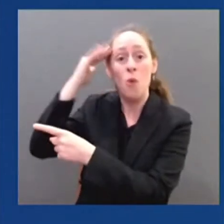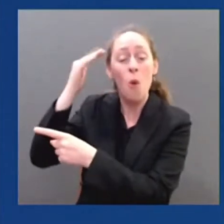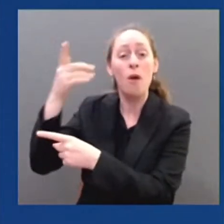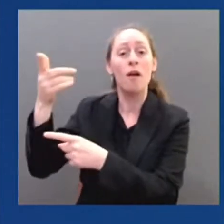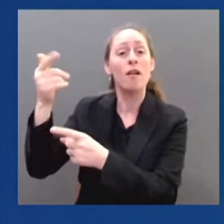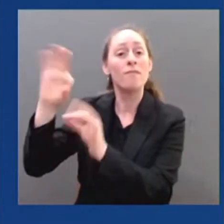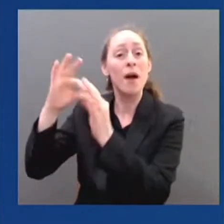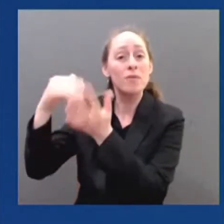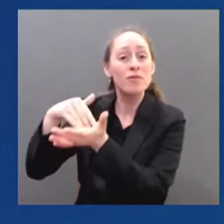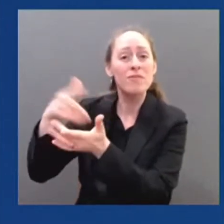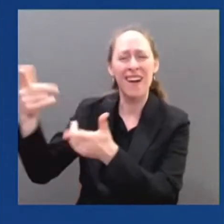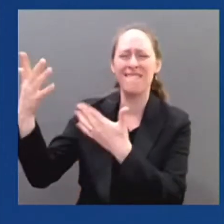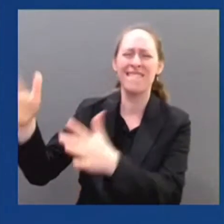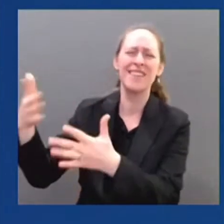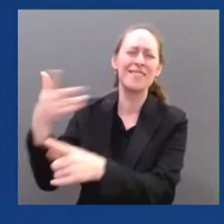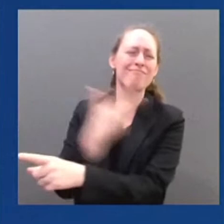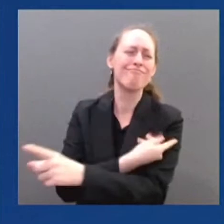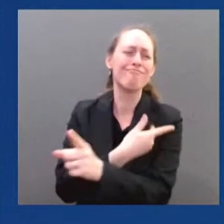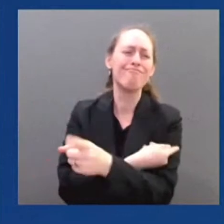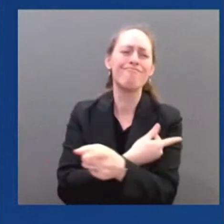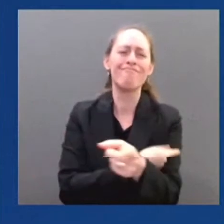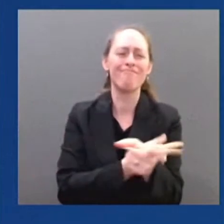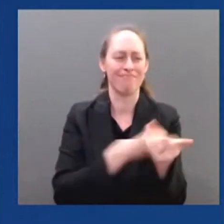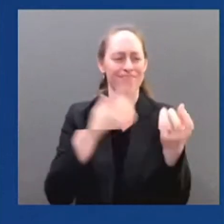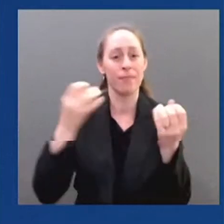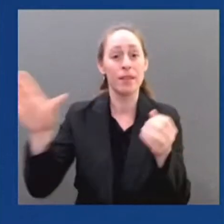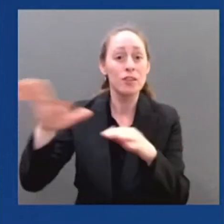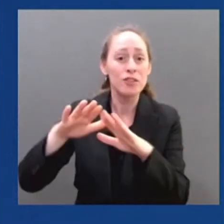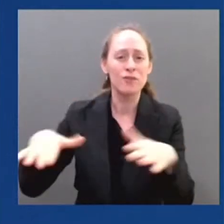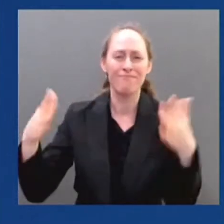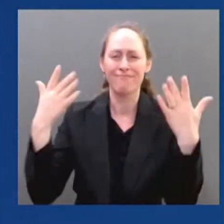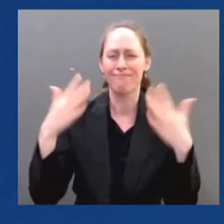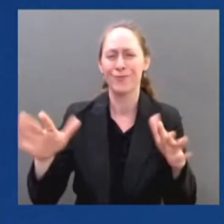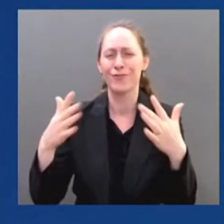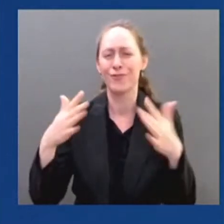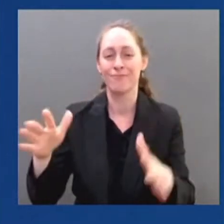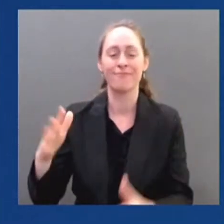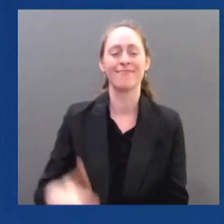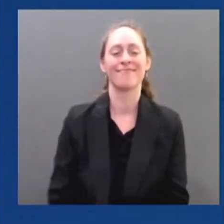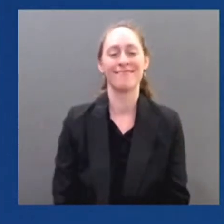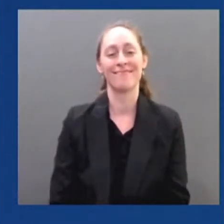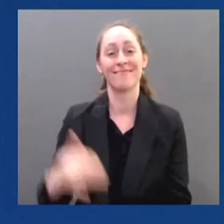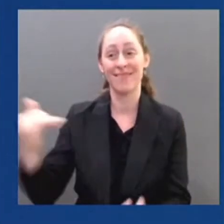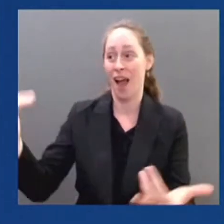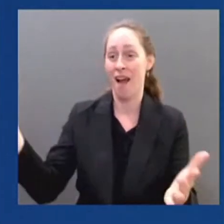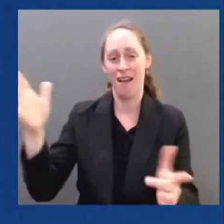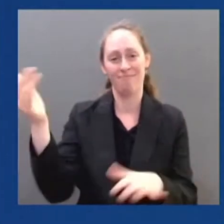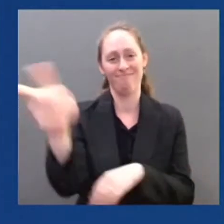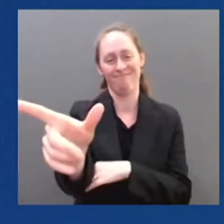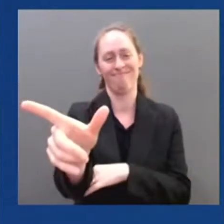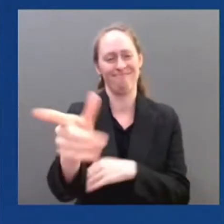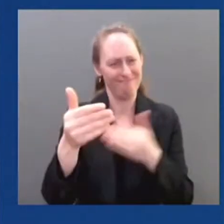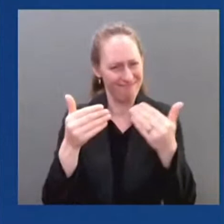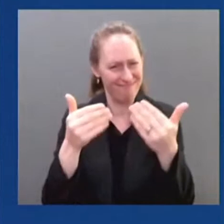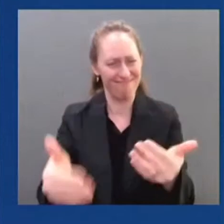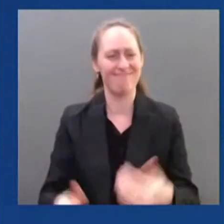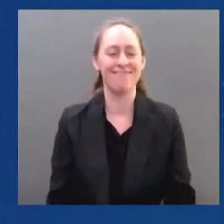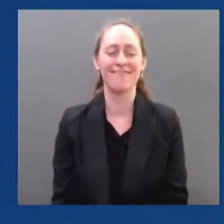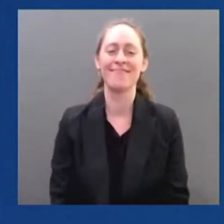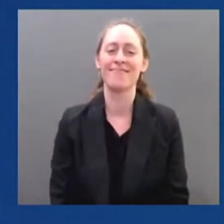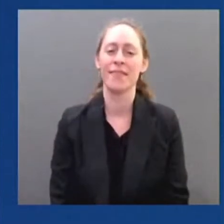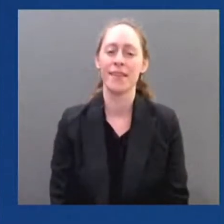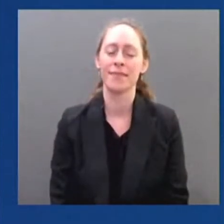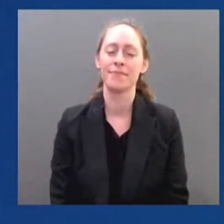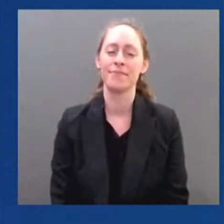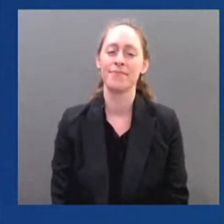children. Now, we've come a long way in our fight against COVID-19 with vaccines and treatments and other tools like testing that have become